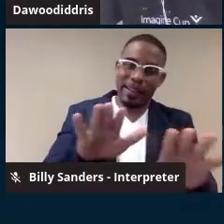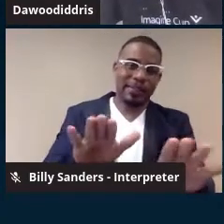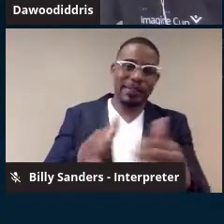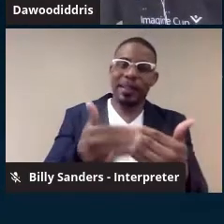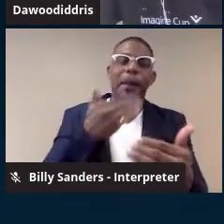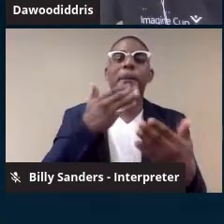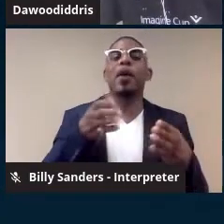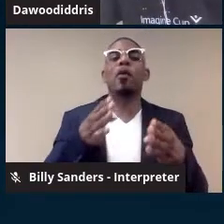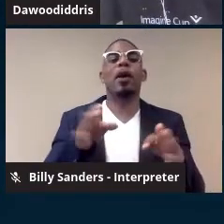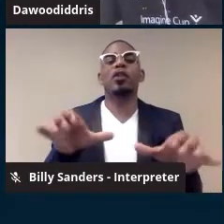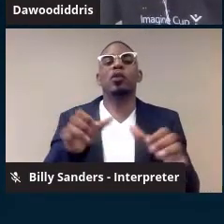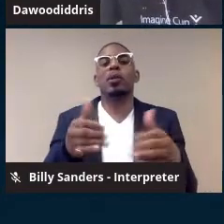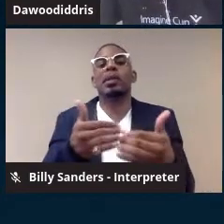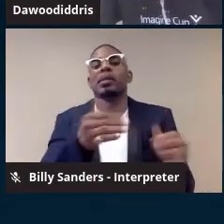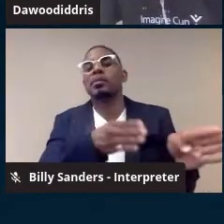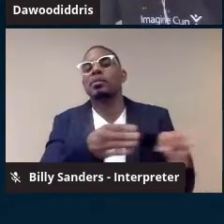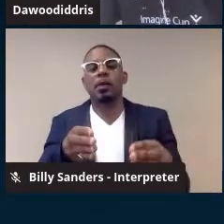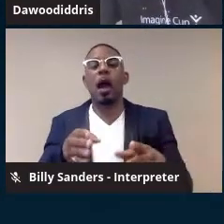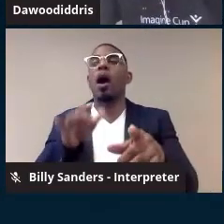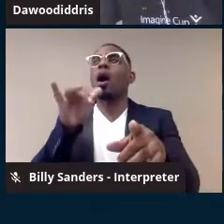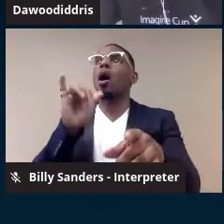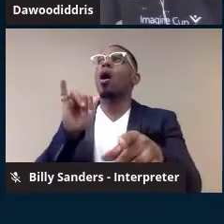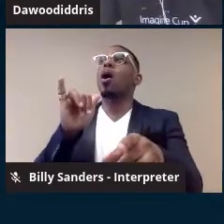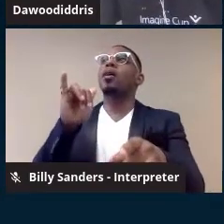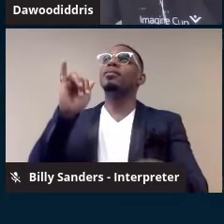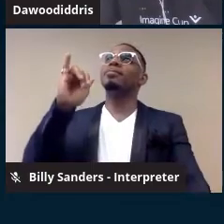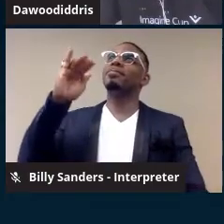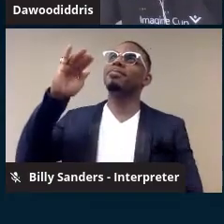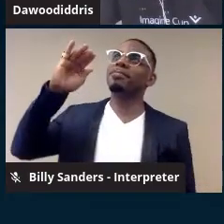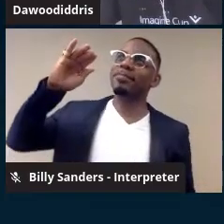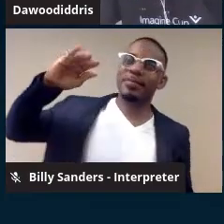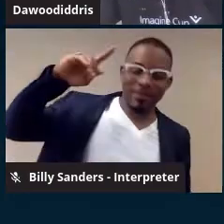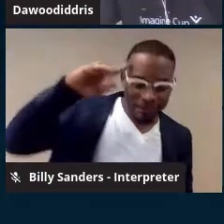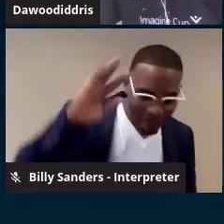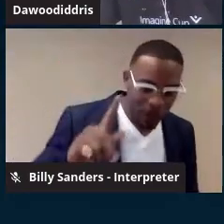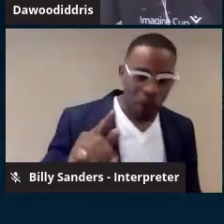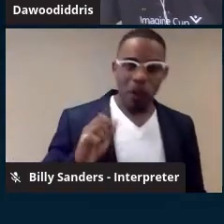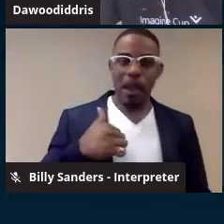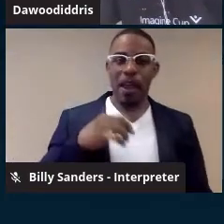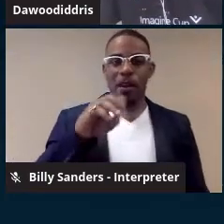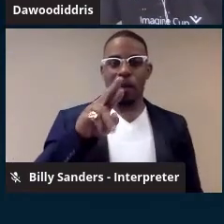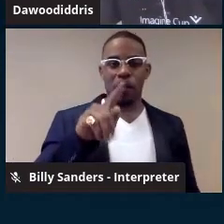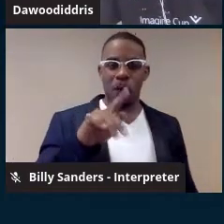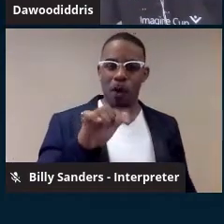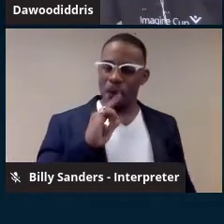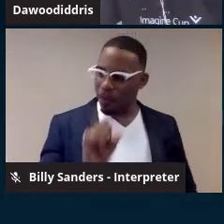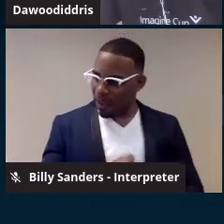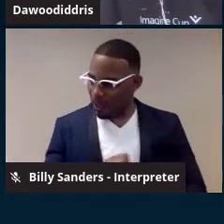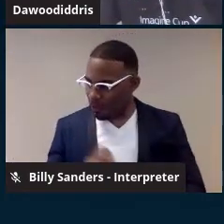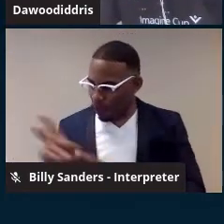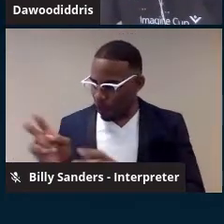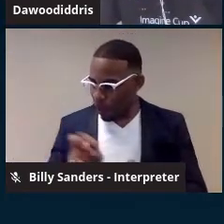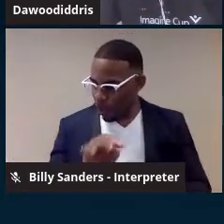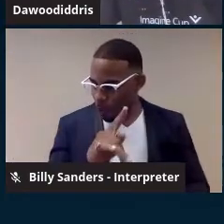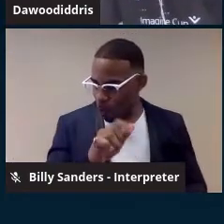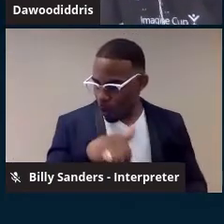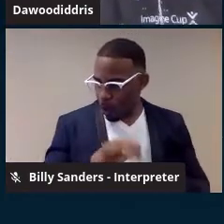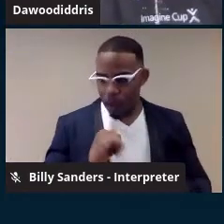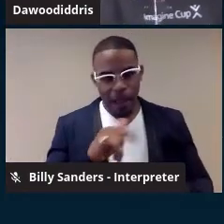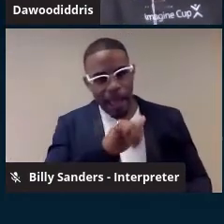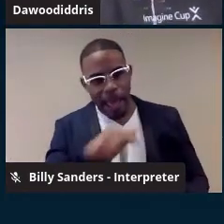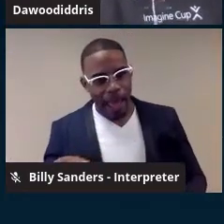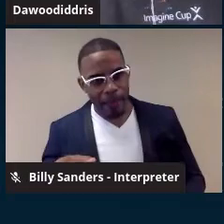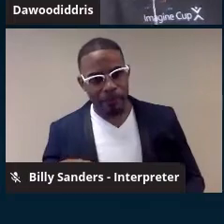better way to always, oh, you know what? We actually have router, but have we actually put in router into our